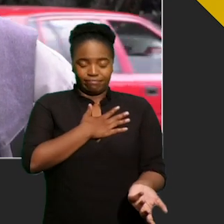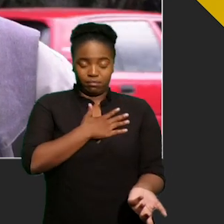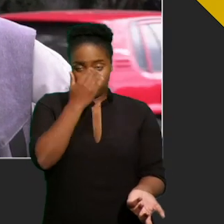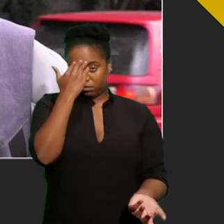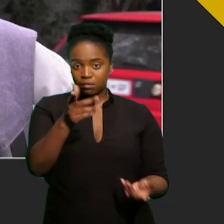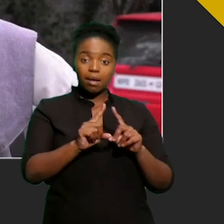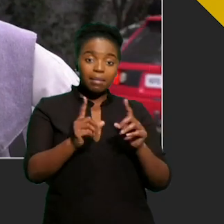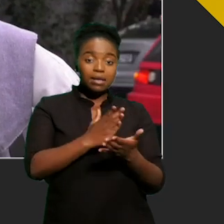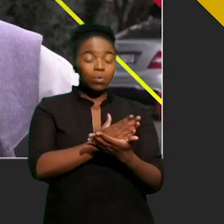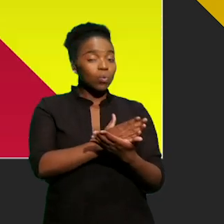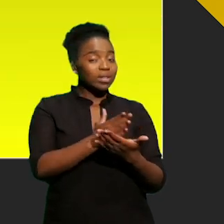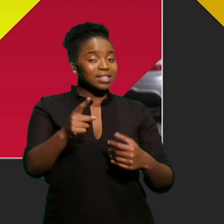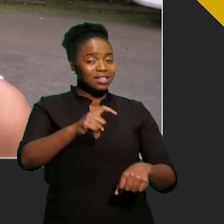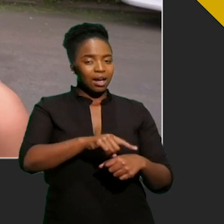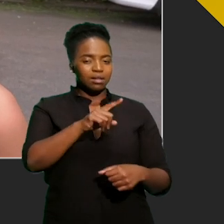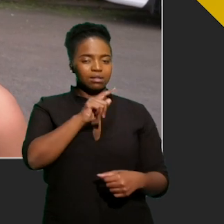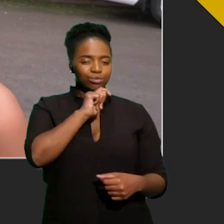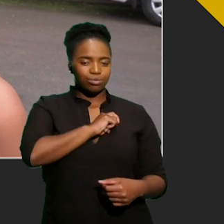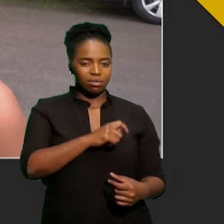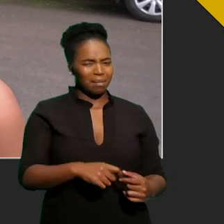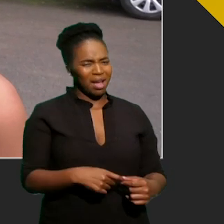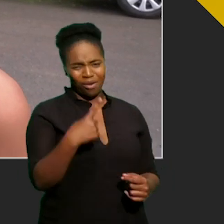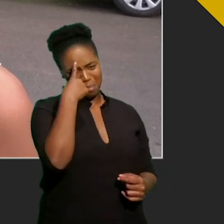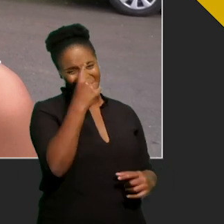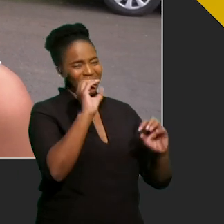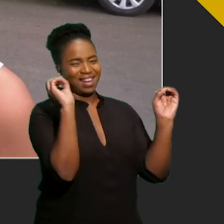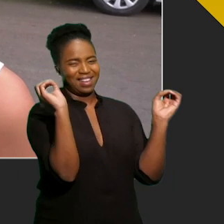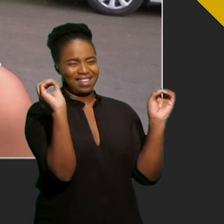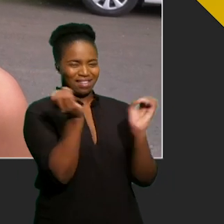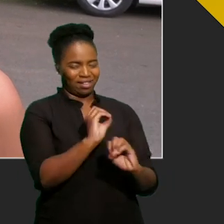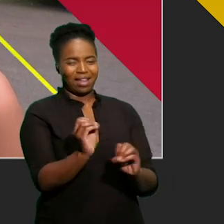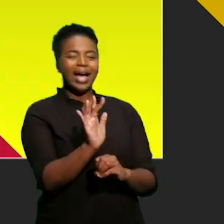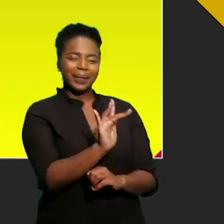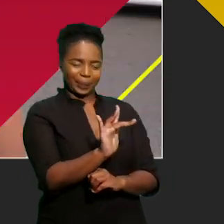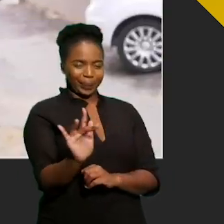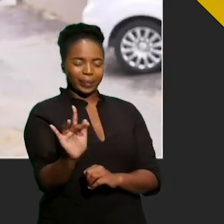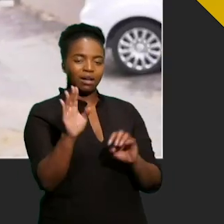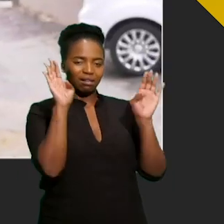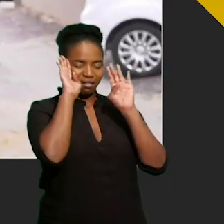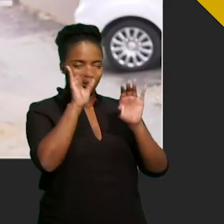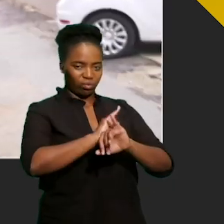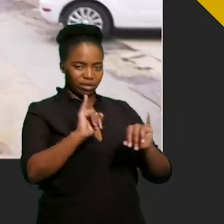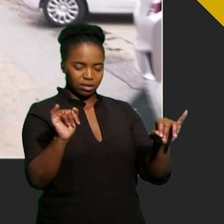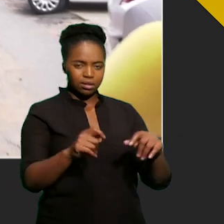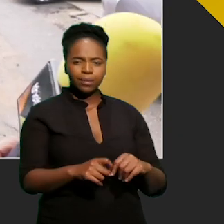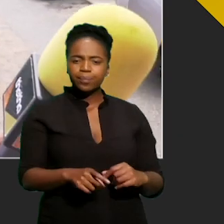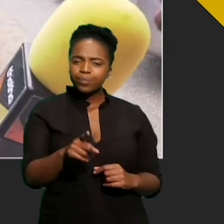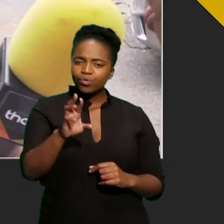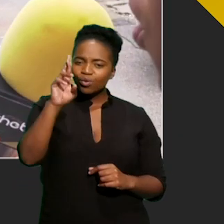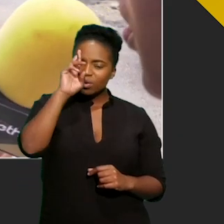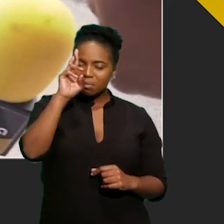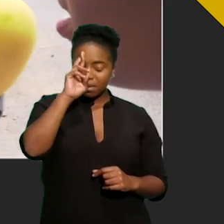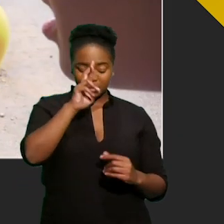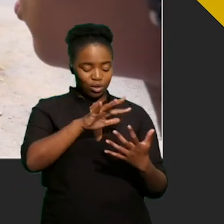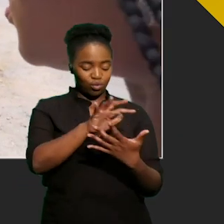do think most of the time they bring in the truth. I don't believe anything that I read, especially from the social media. Do you remember a time where you